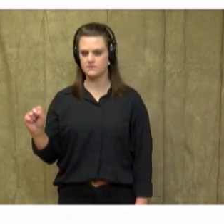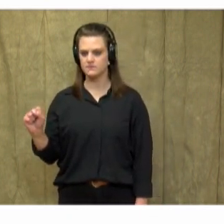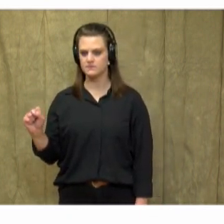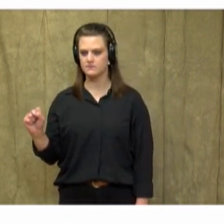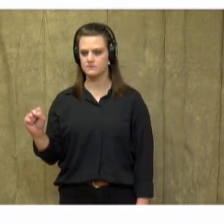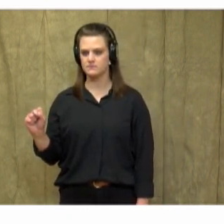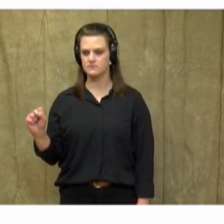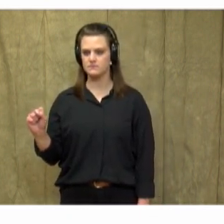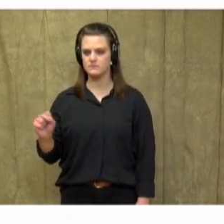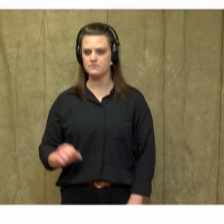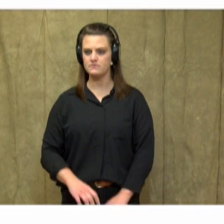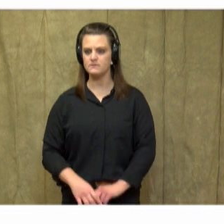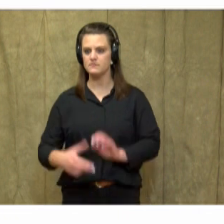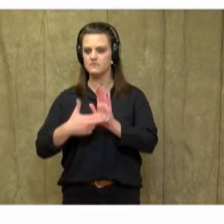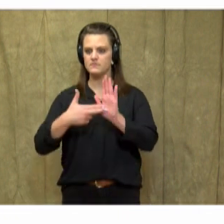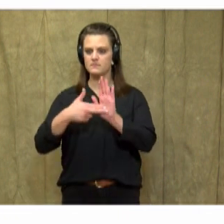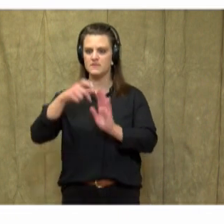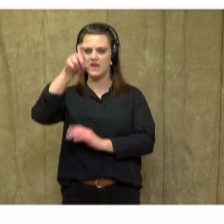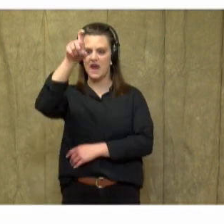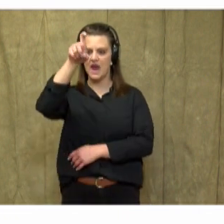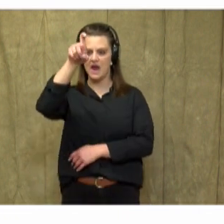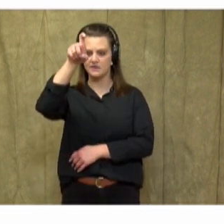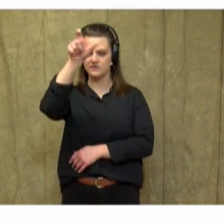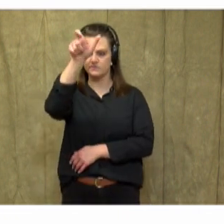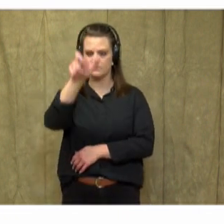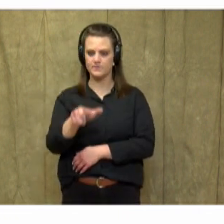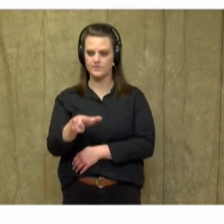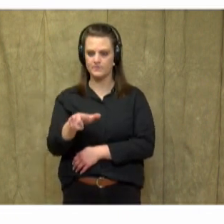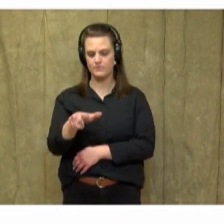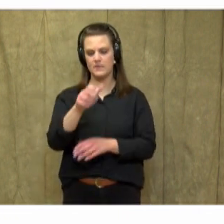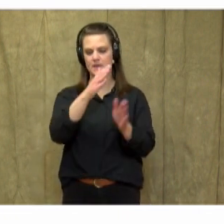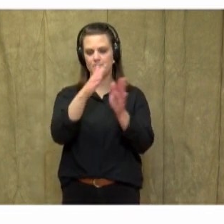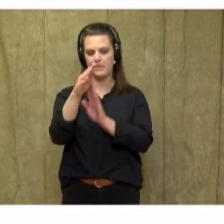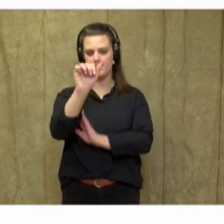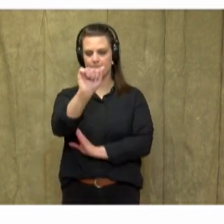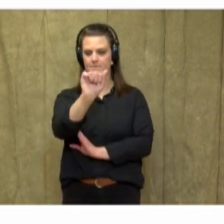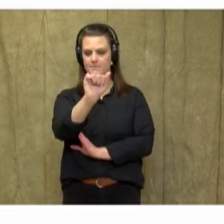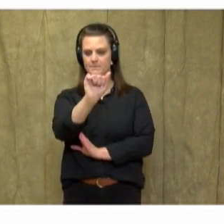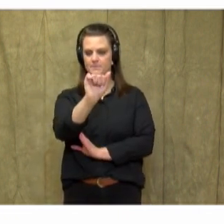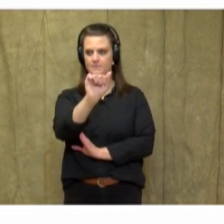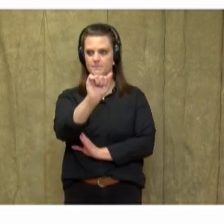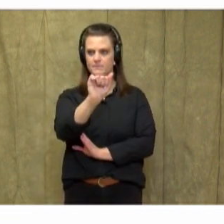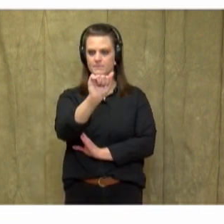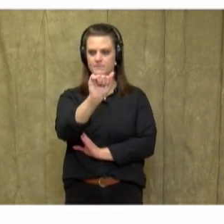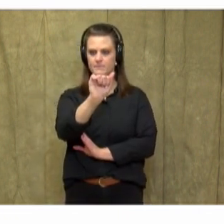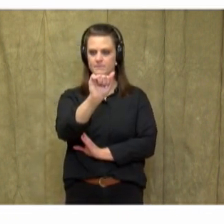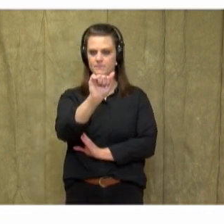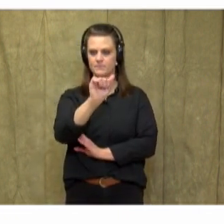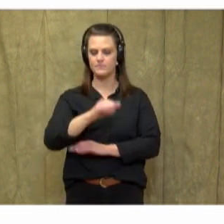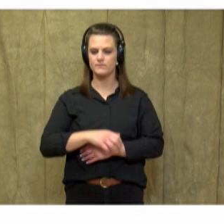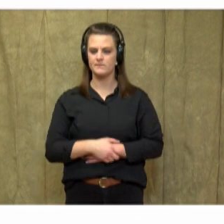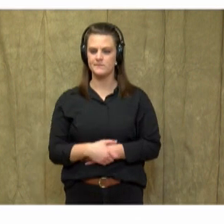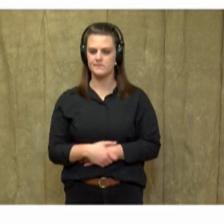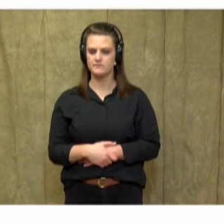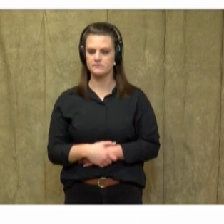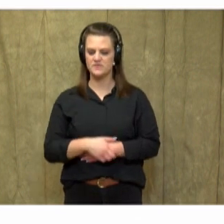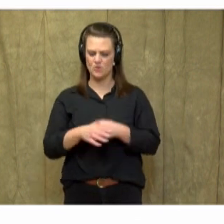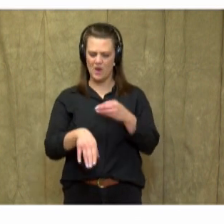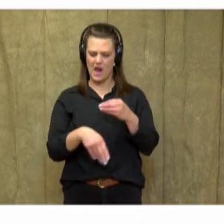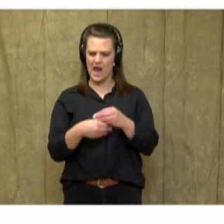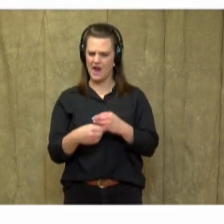put x because that's our first pattern we're going to look at. If pattern A is